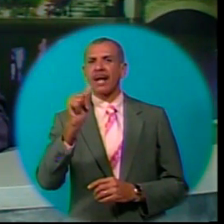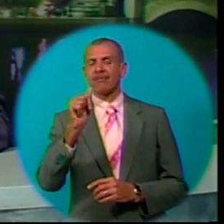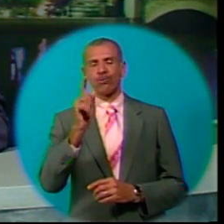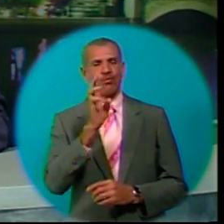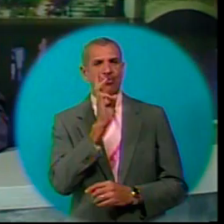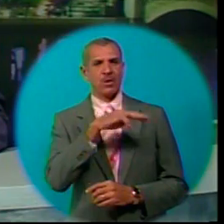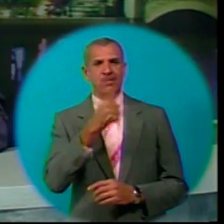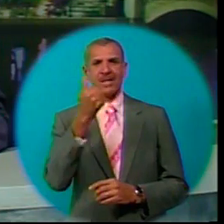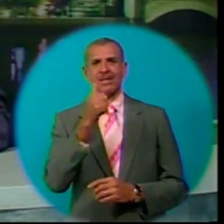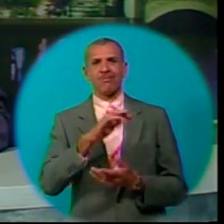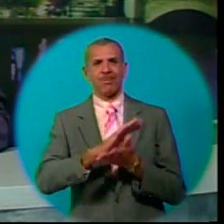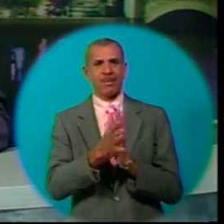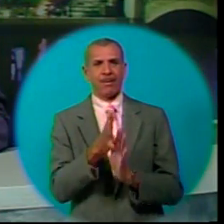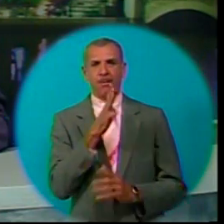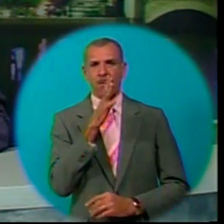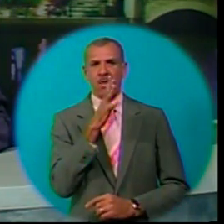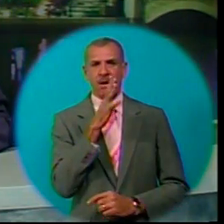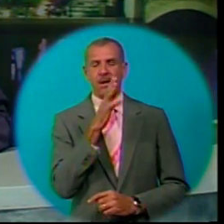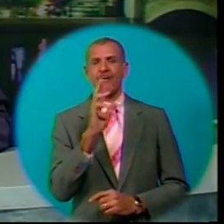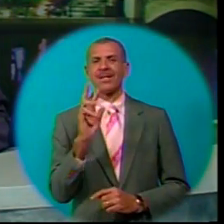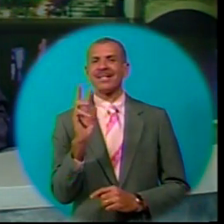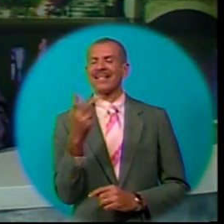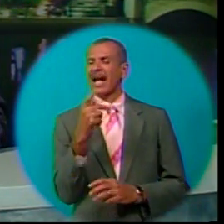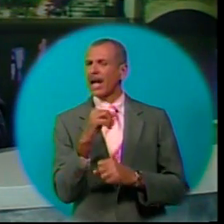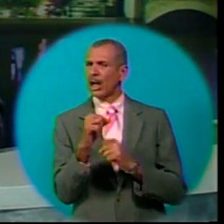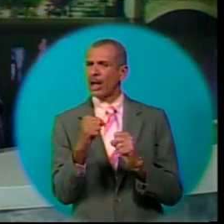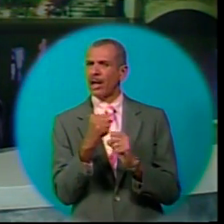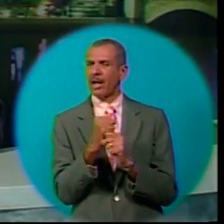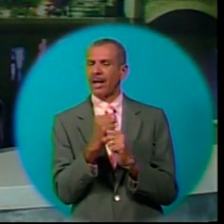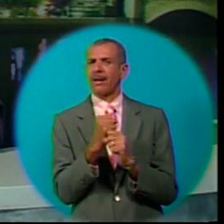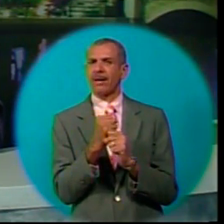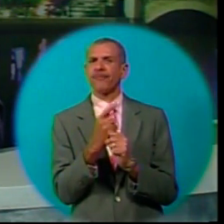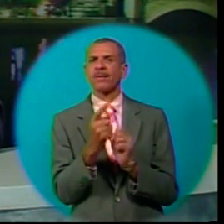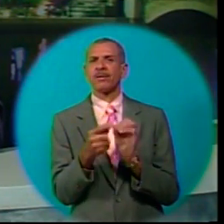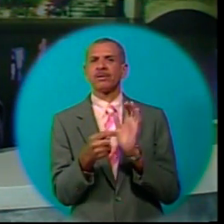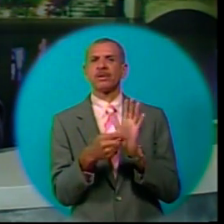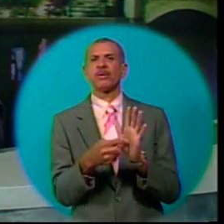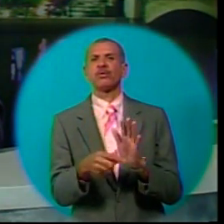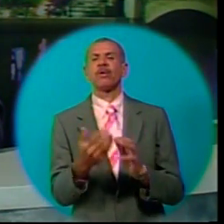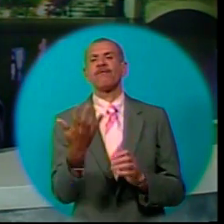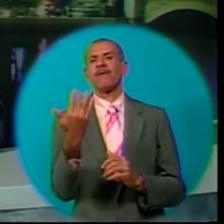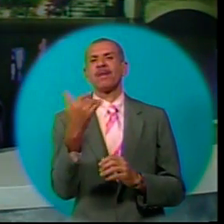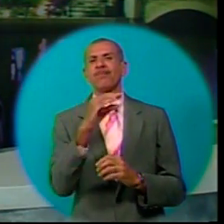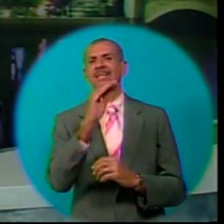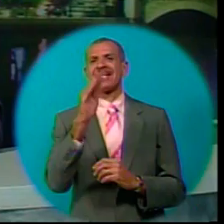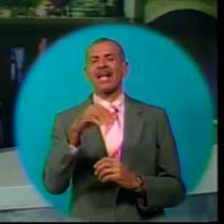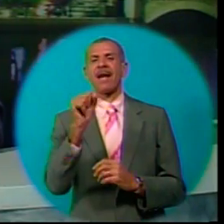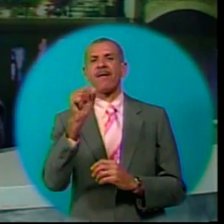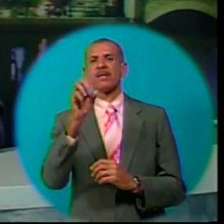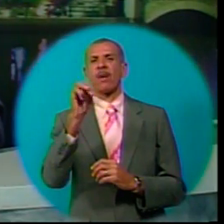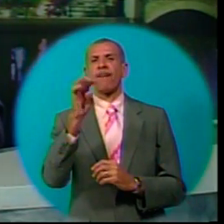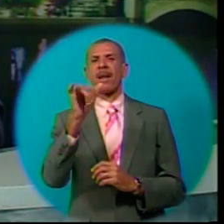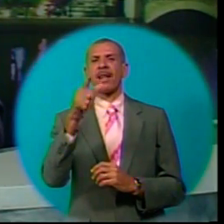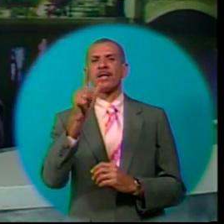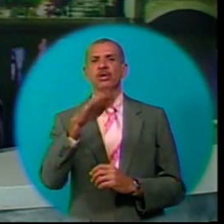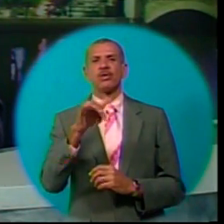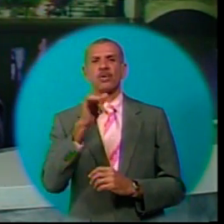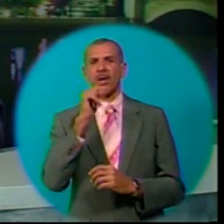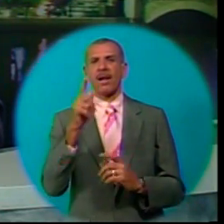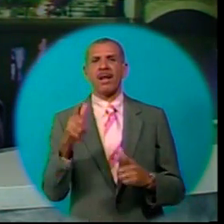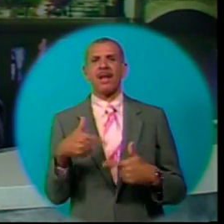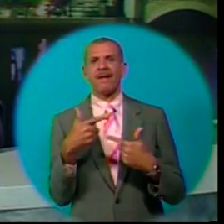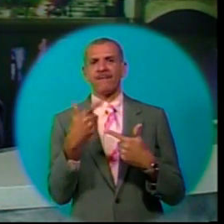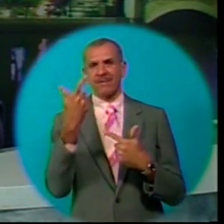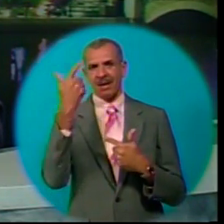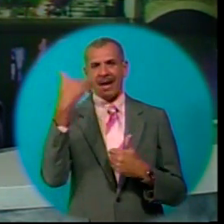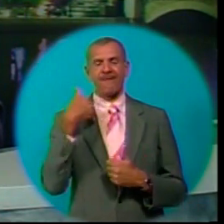worst place to be a mother. For the second year running, findings show almost 15% of Somali children do not live to